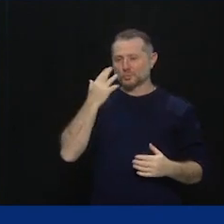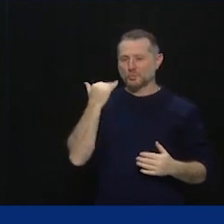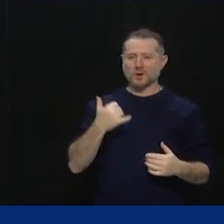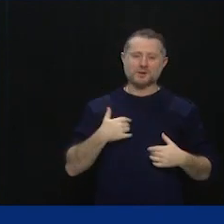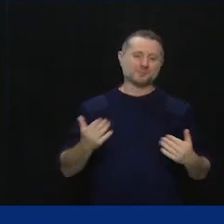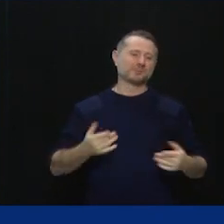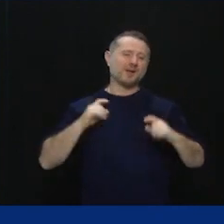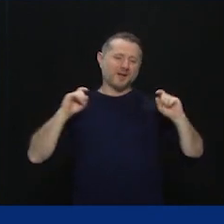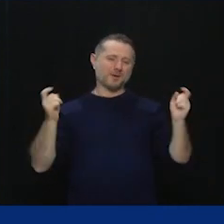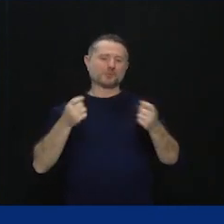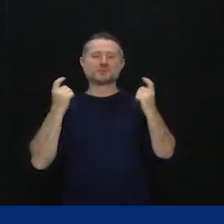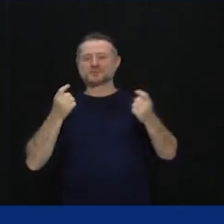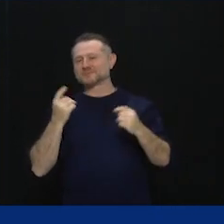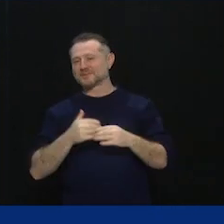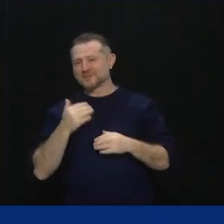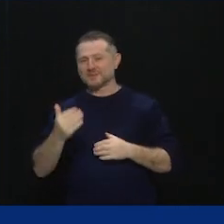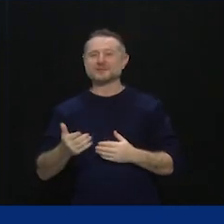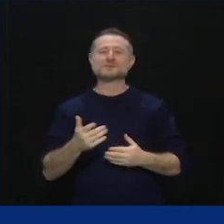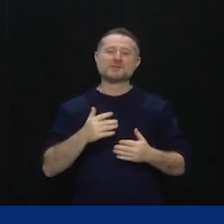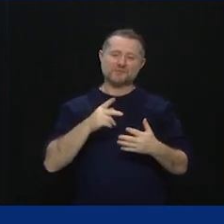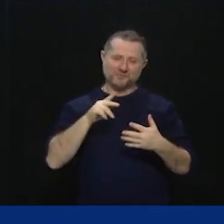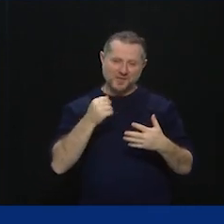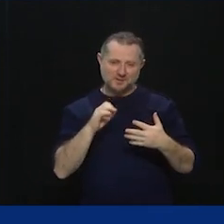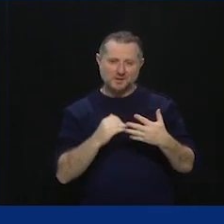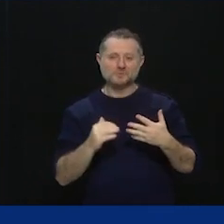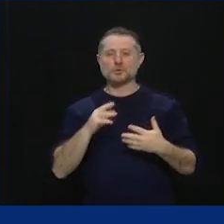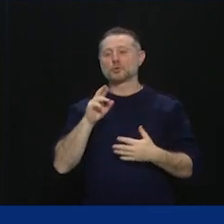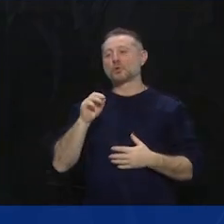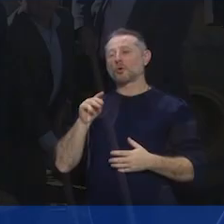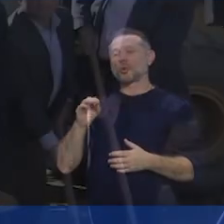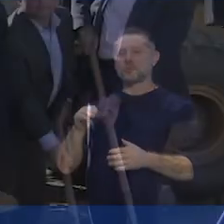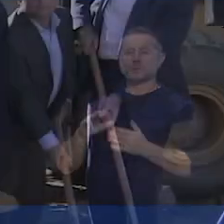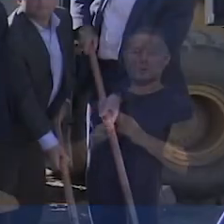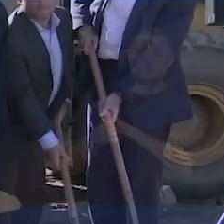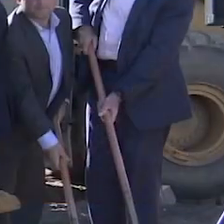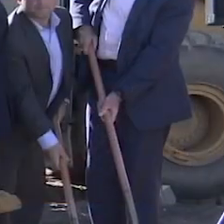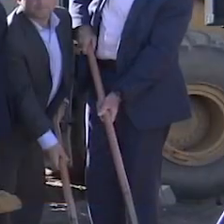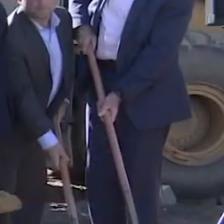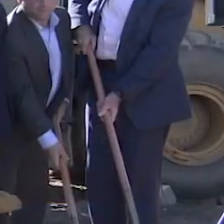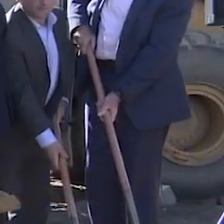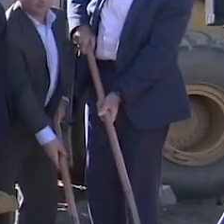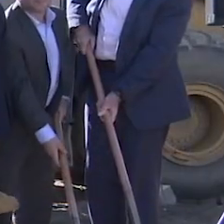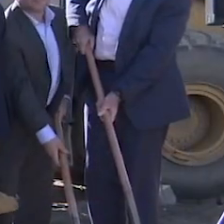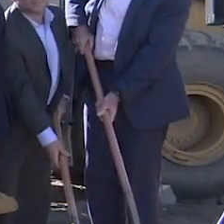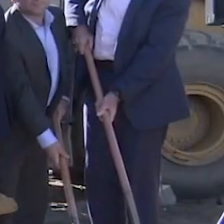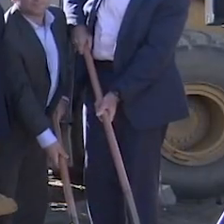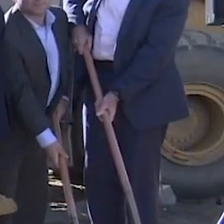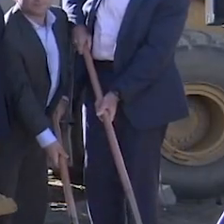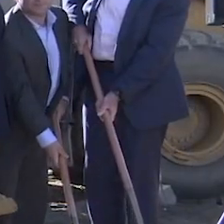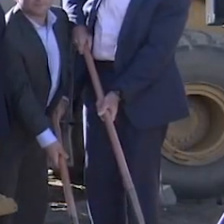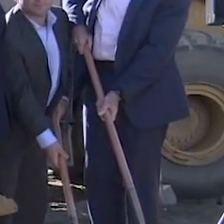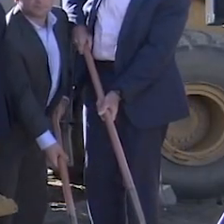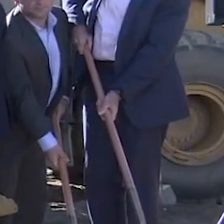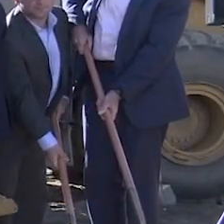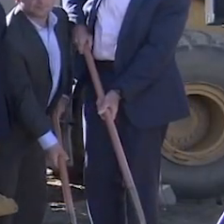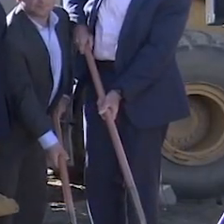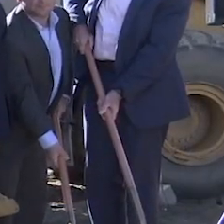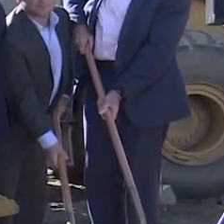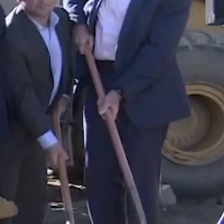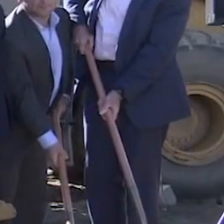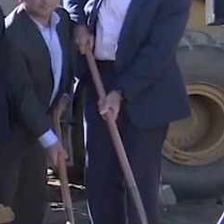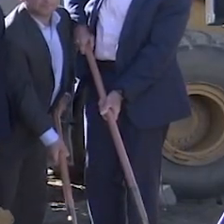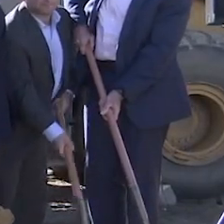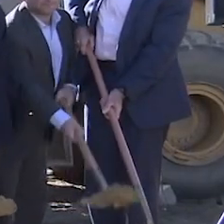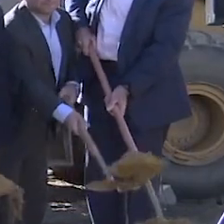next phase of Ronkonkoma Hub. And now we'll have the official groundbreaking. So with that. On three. 1,